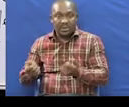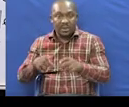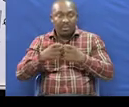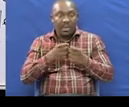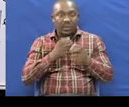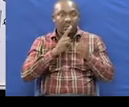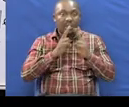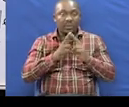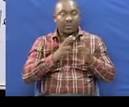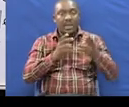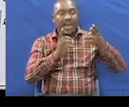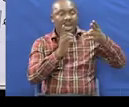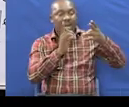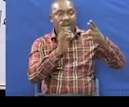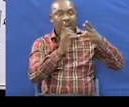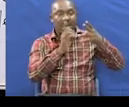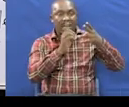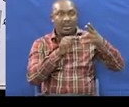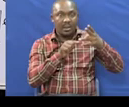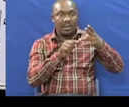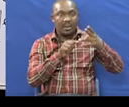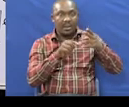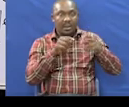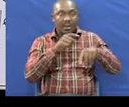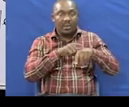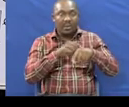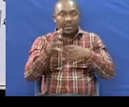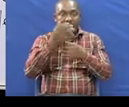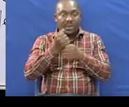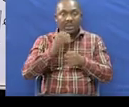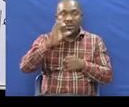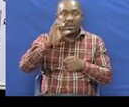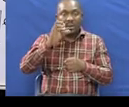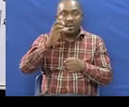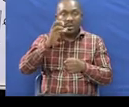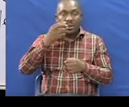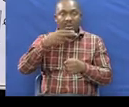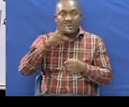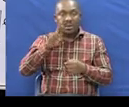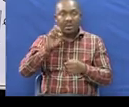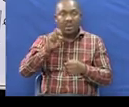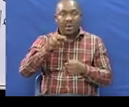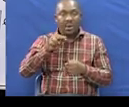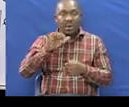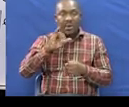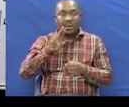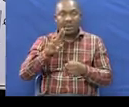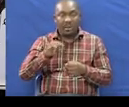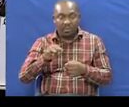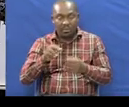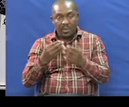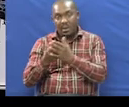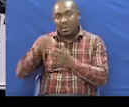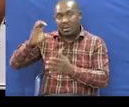of half-filled. Therefore, chromium, the half-filled d orbital which contains 5 electrons,